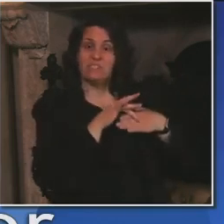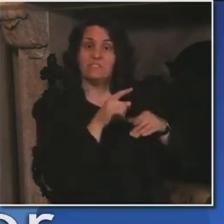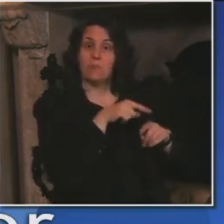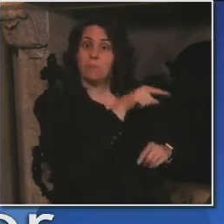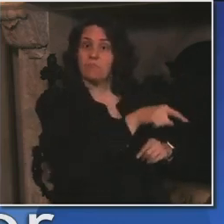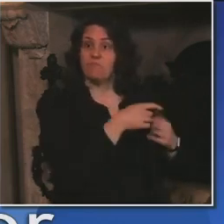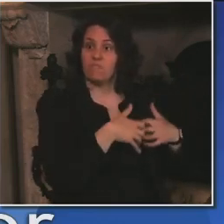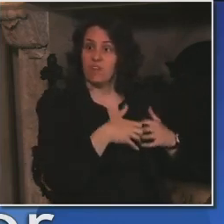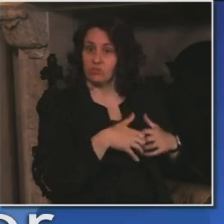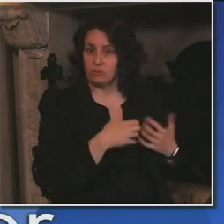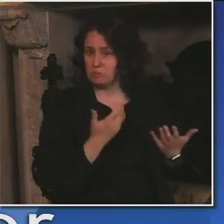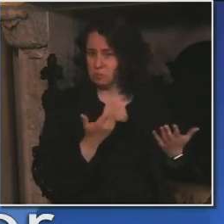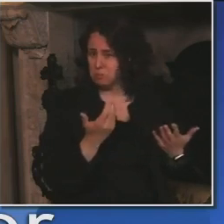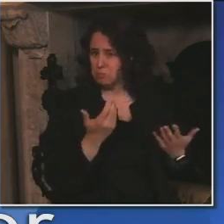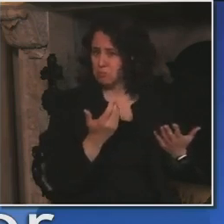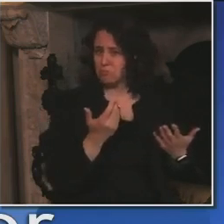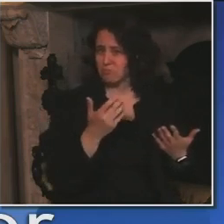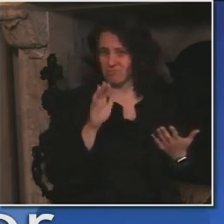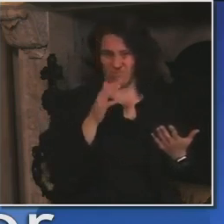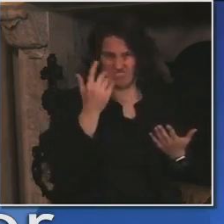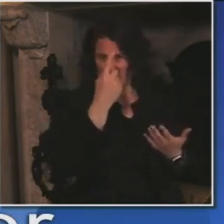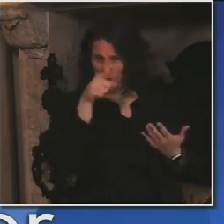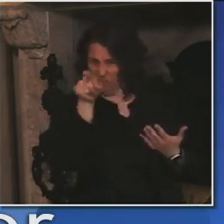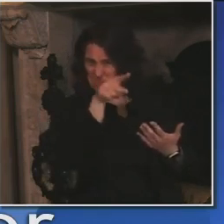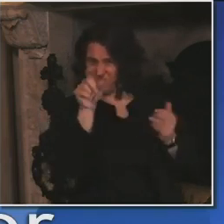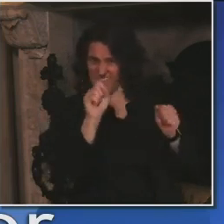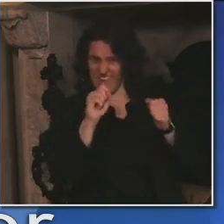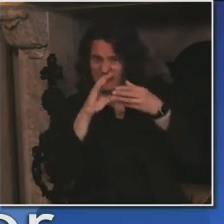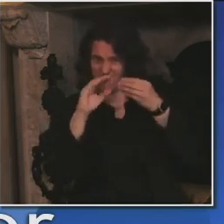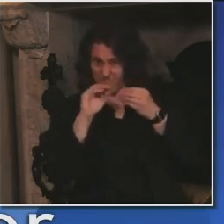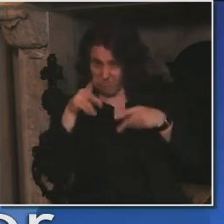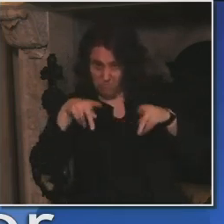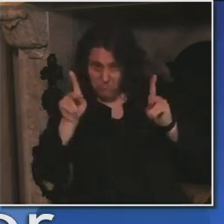bit about that, if it is safe to consume food from those places.